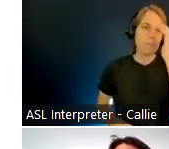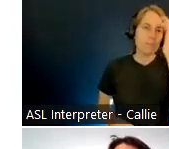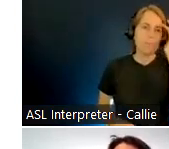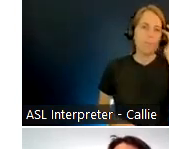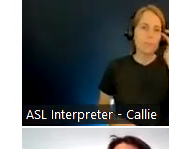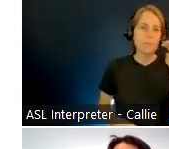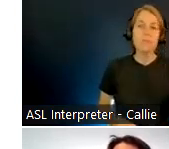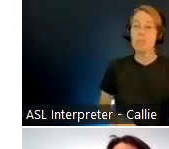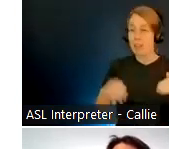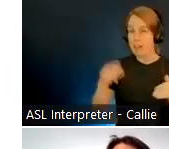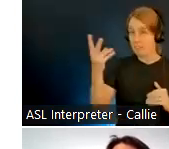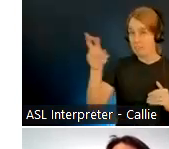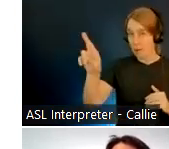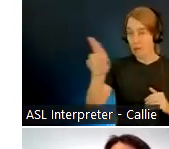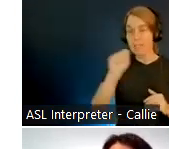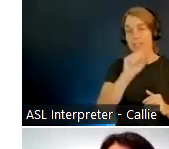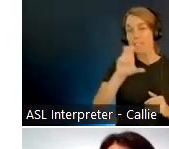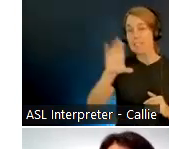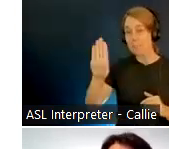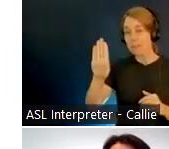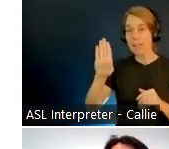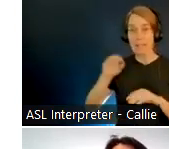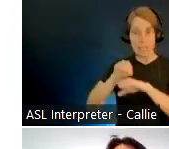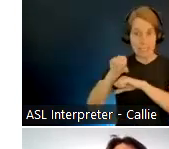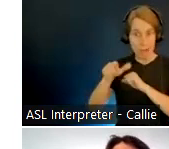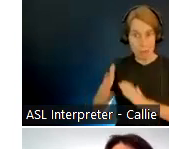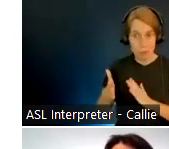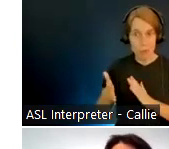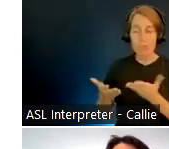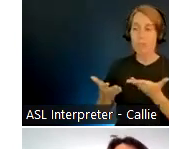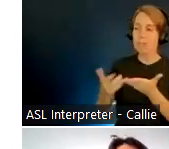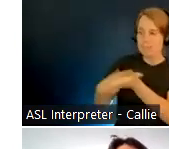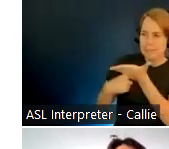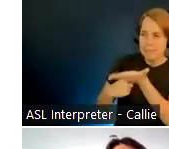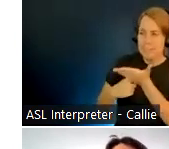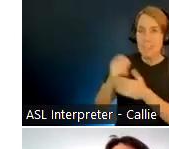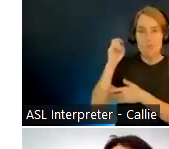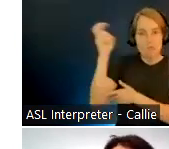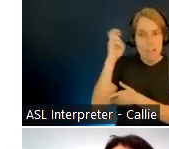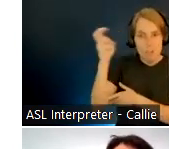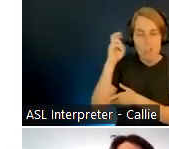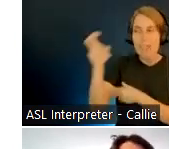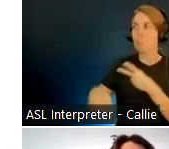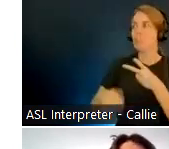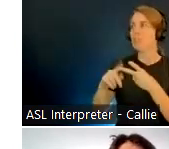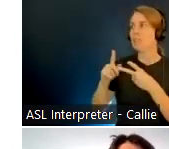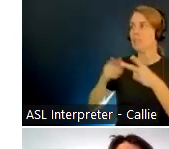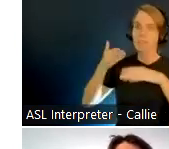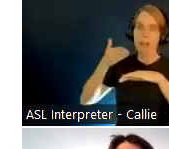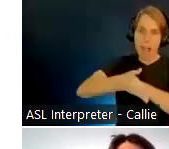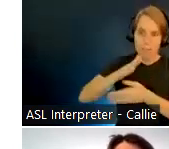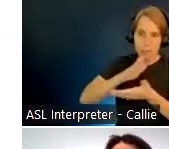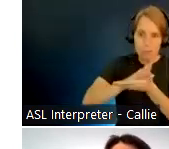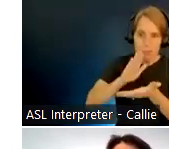counselor to determine that if you qualify for financial assistance, for transportation, post-secondary education, work